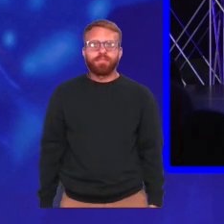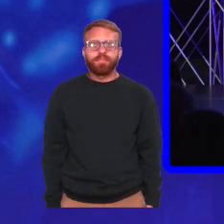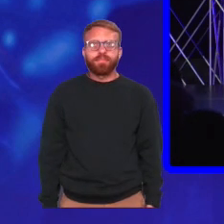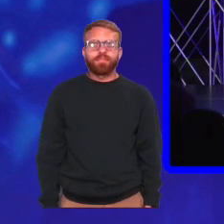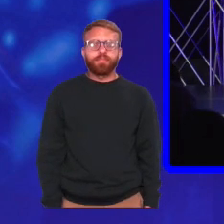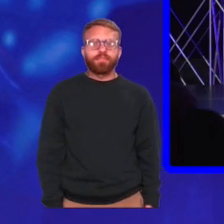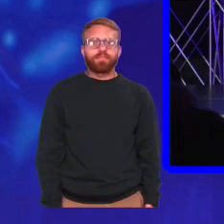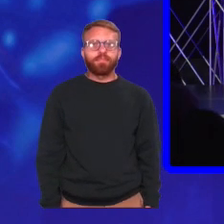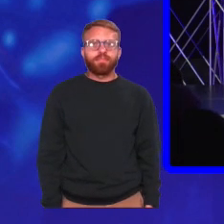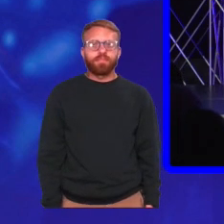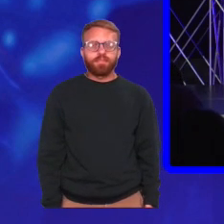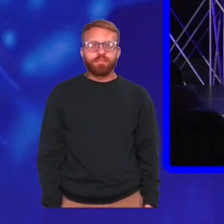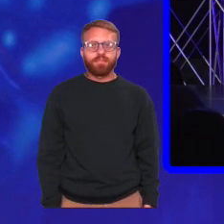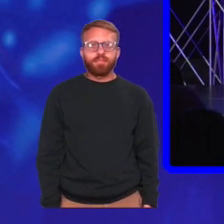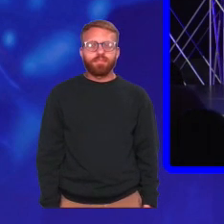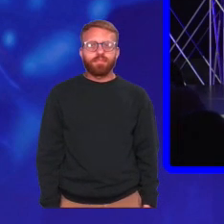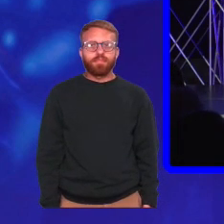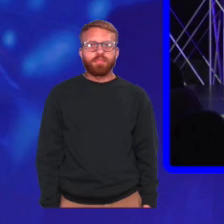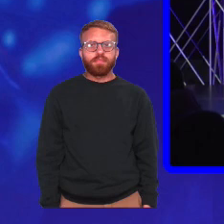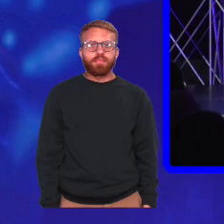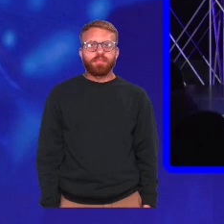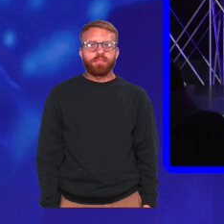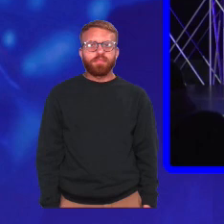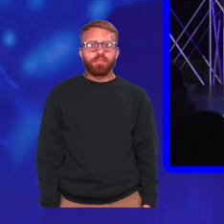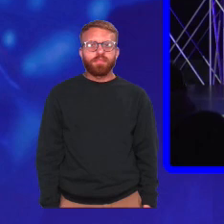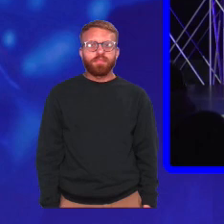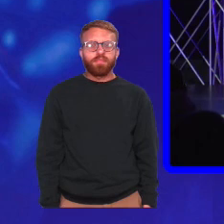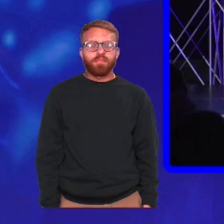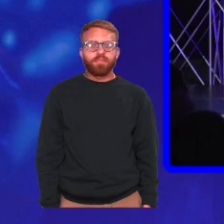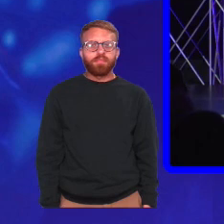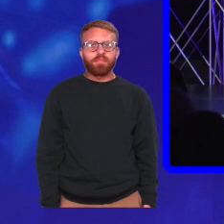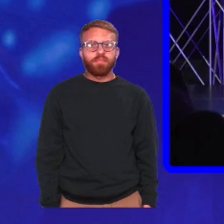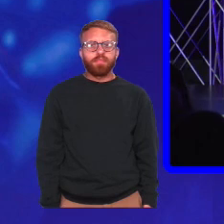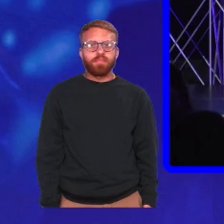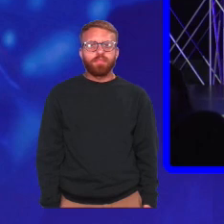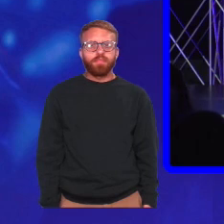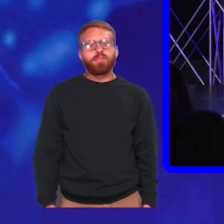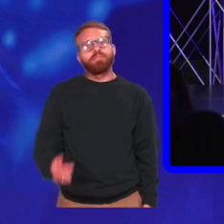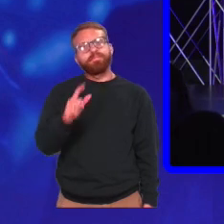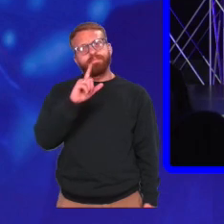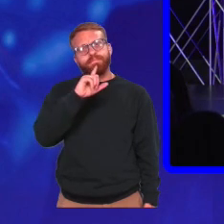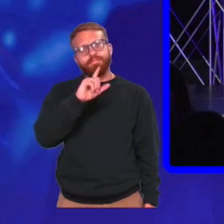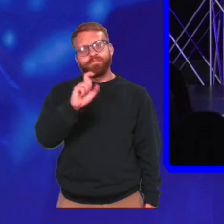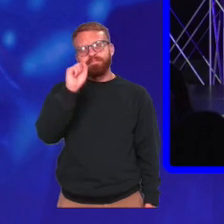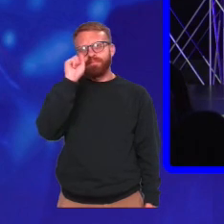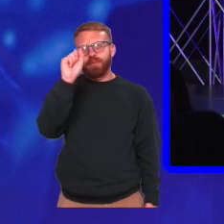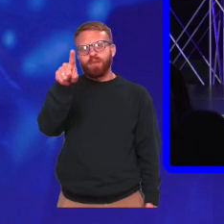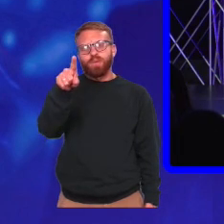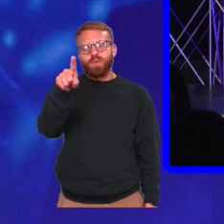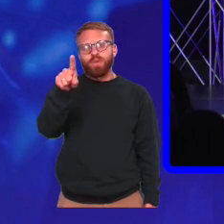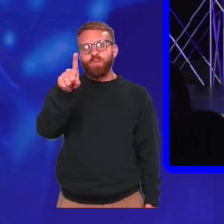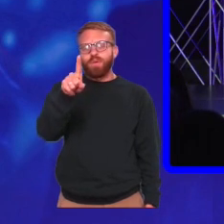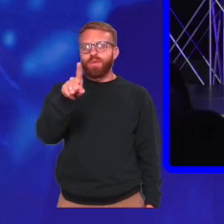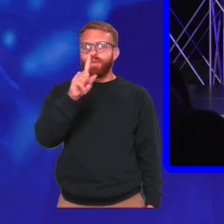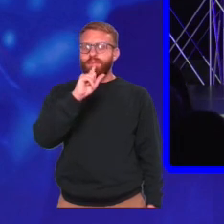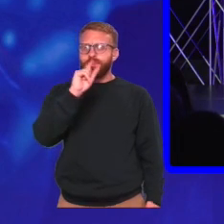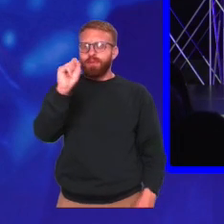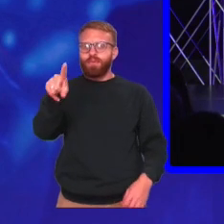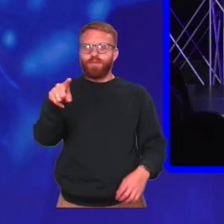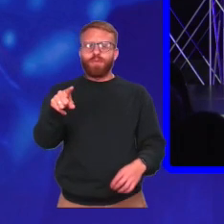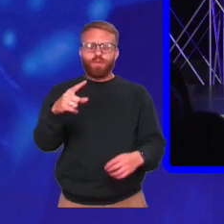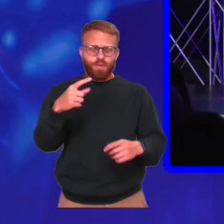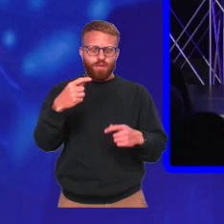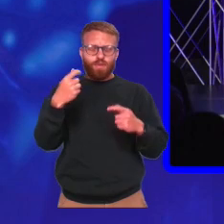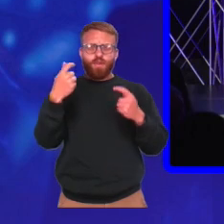Hello, okay. My question is, I have seen a lot of job offers on LinkedIn, on